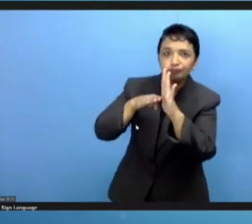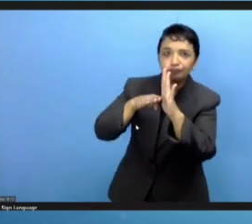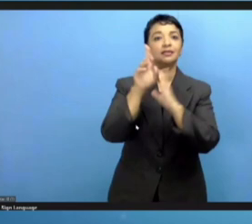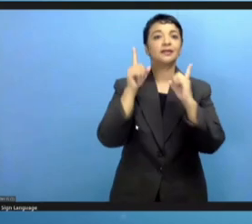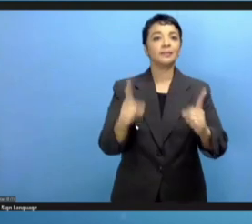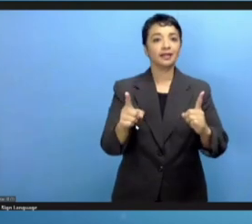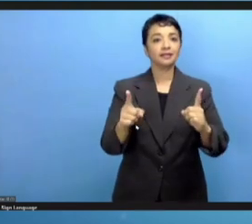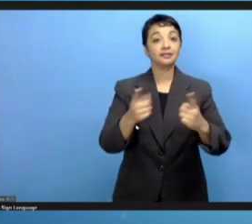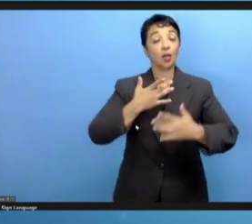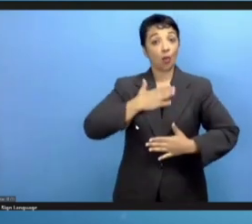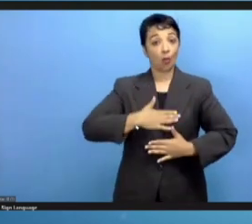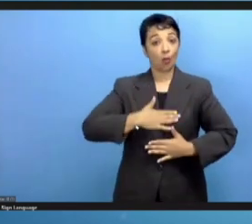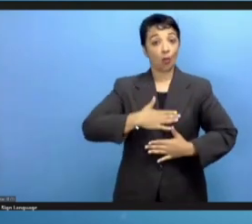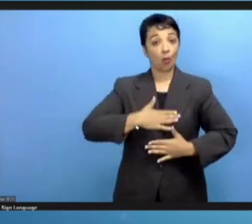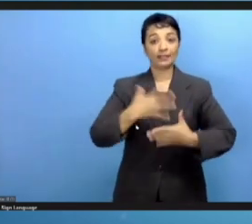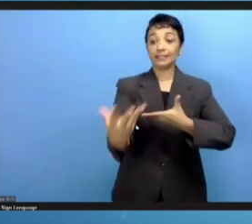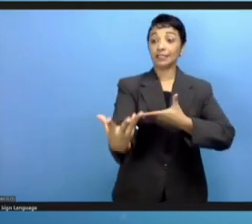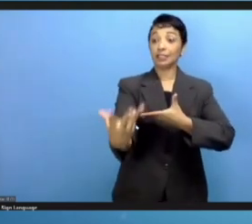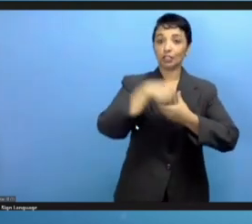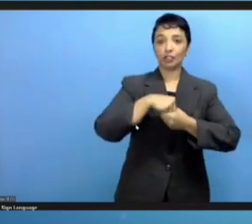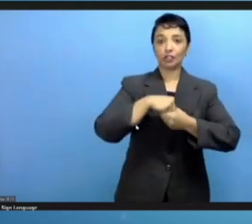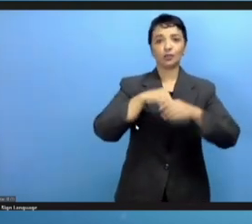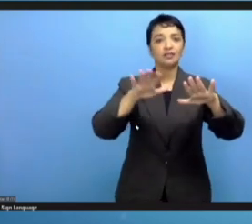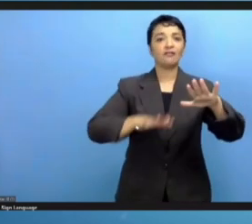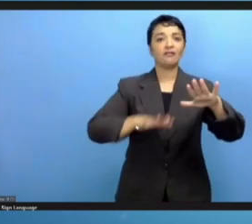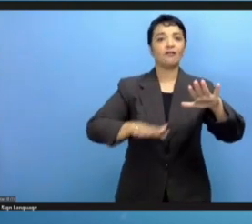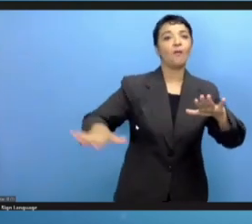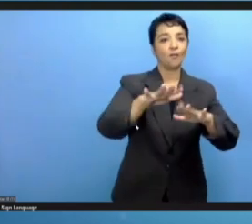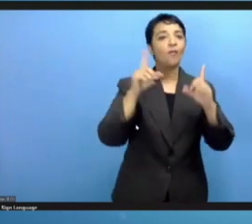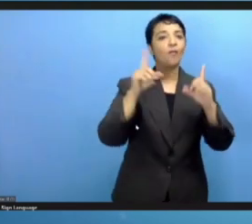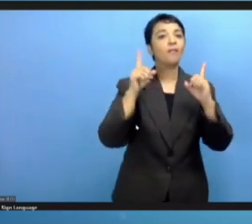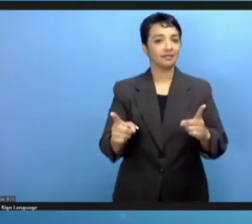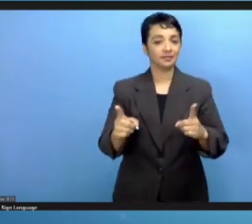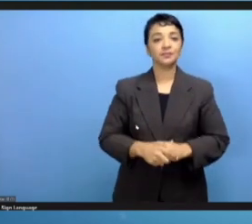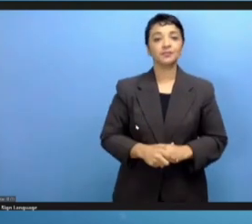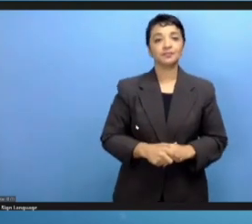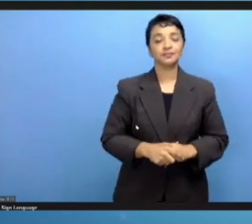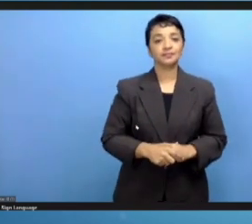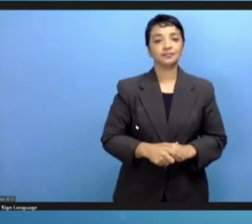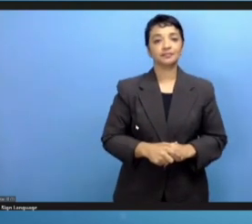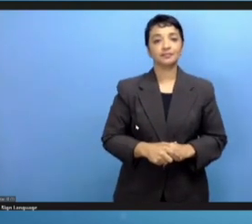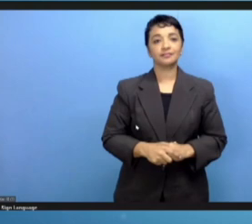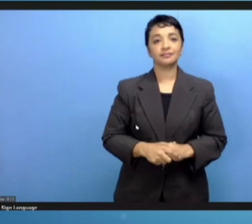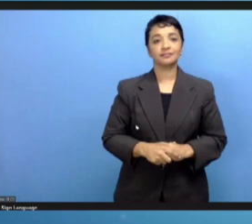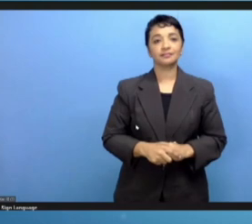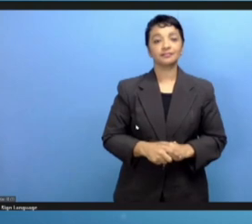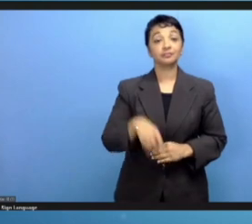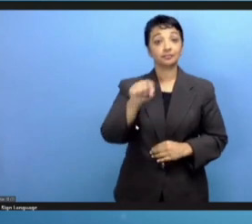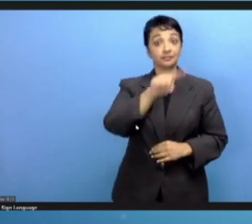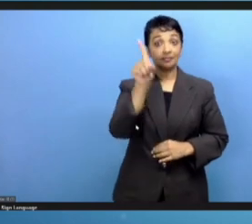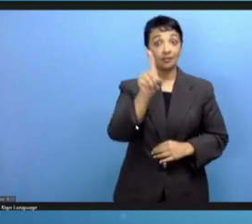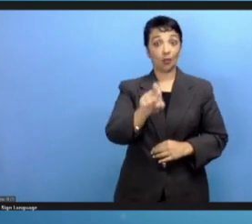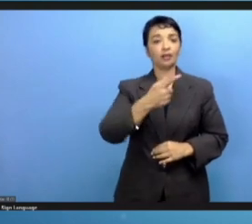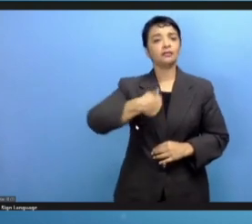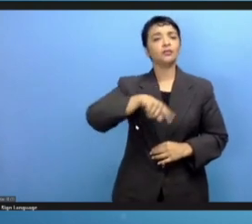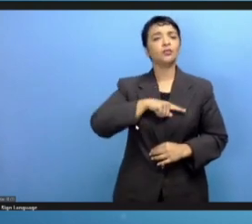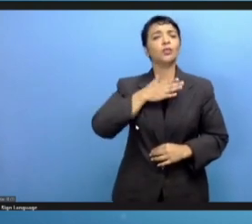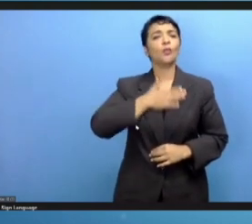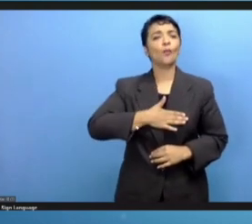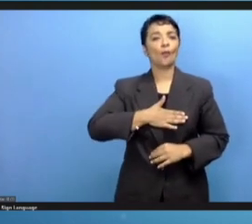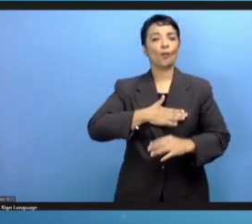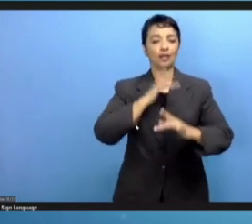inclusive for all, is intimately tied to advancement in technology. The